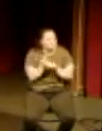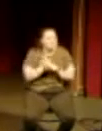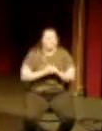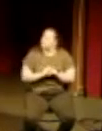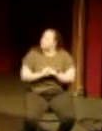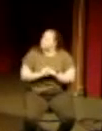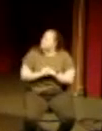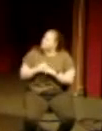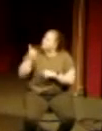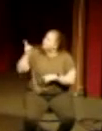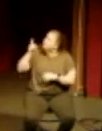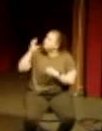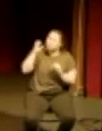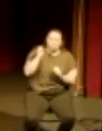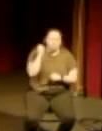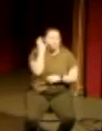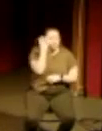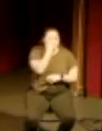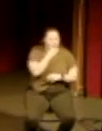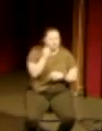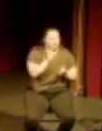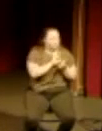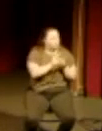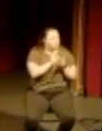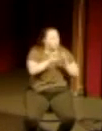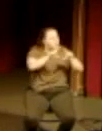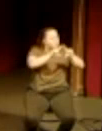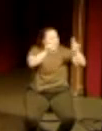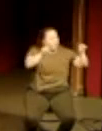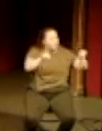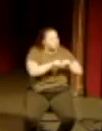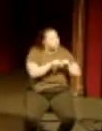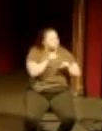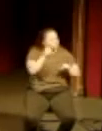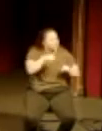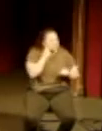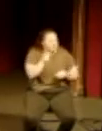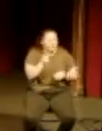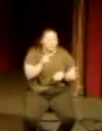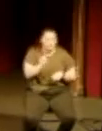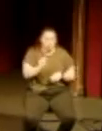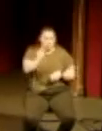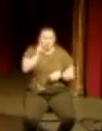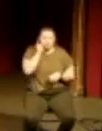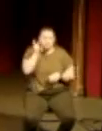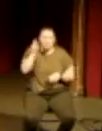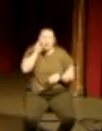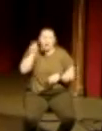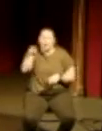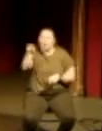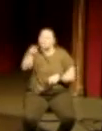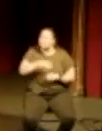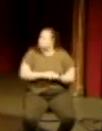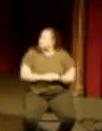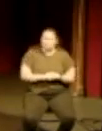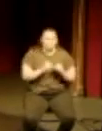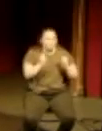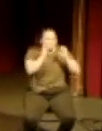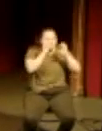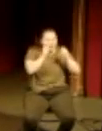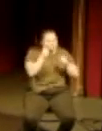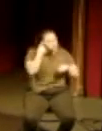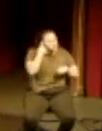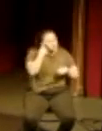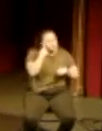And then that gorgeous scoreboard, which you can see from the north view here, will be just fabulous for playing